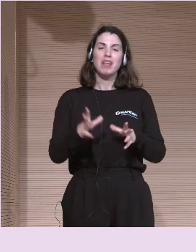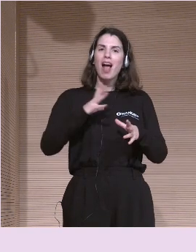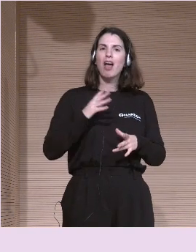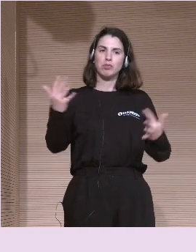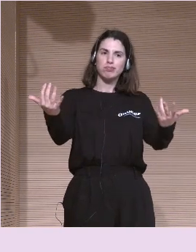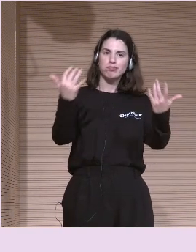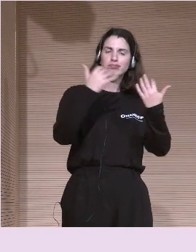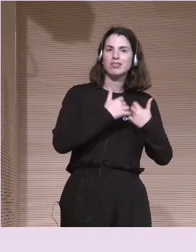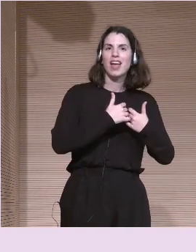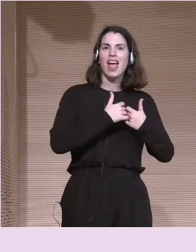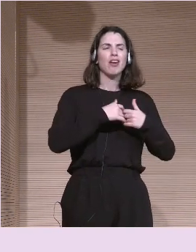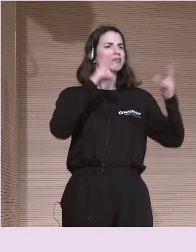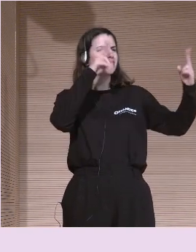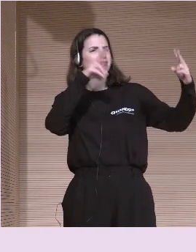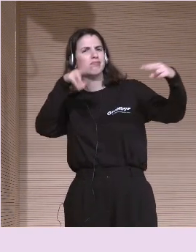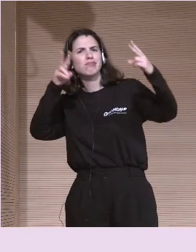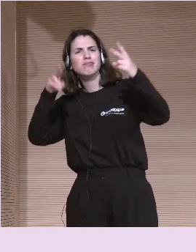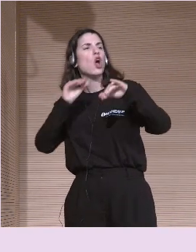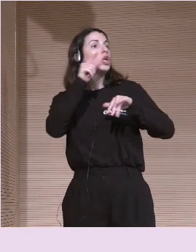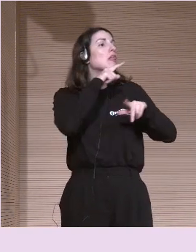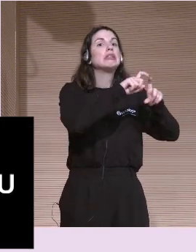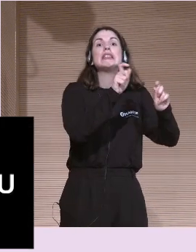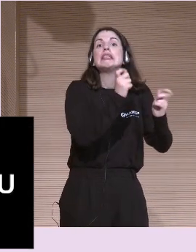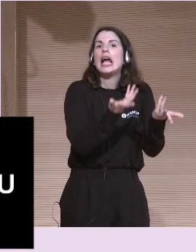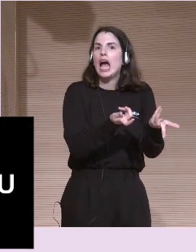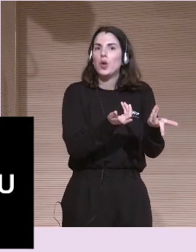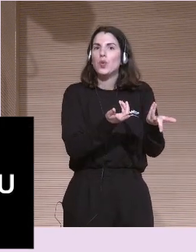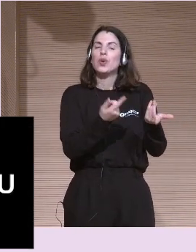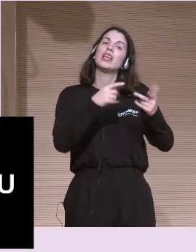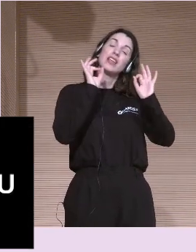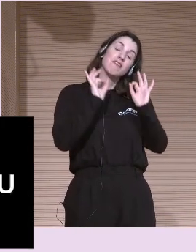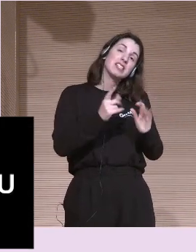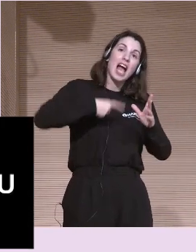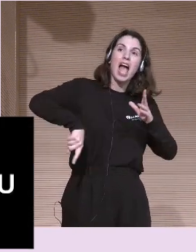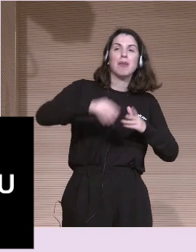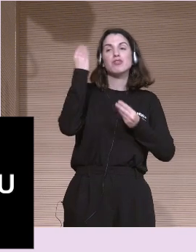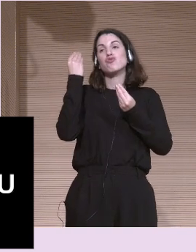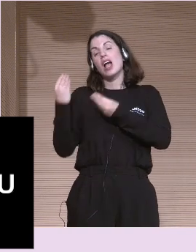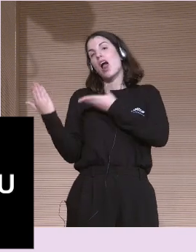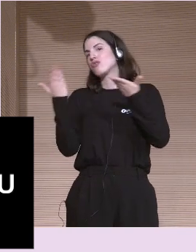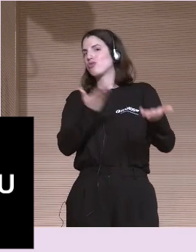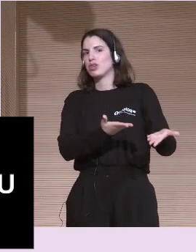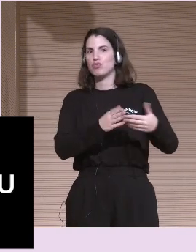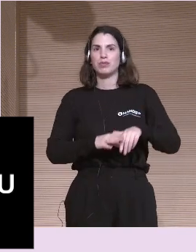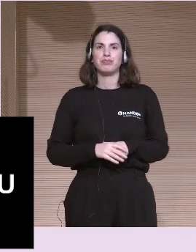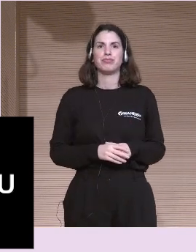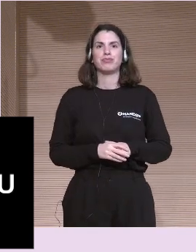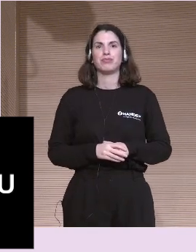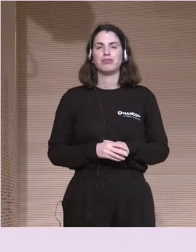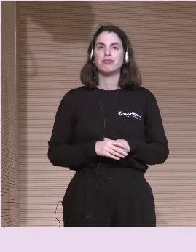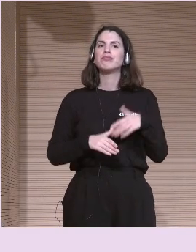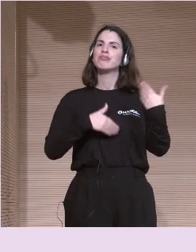are incredibly engaging and kind of welcoming people. So, without noticing it, I think people kind of merge and cross the threshold into the